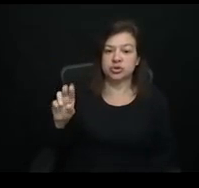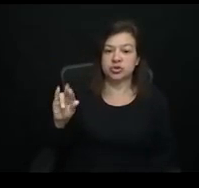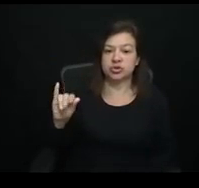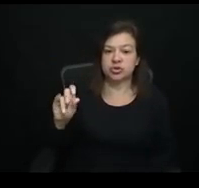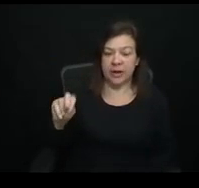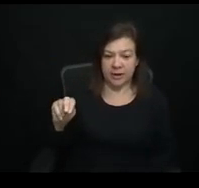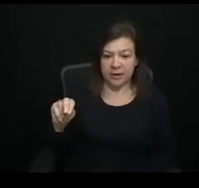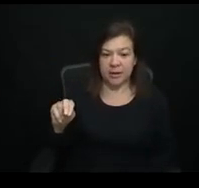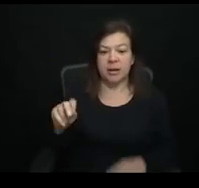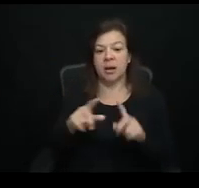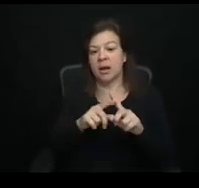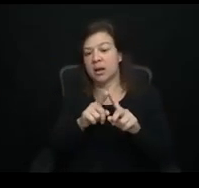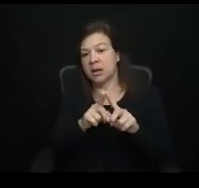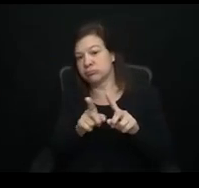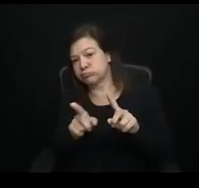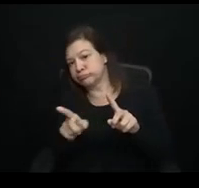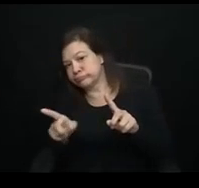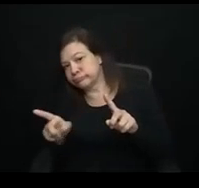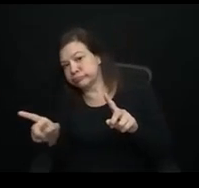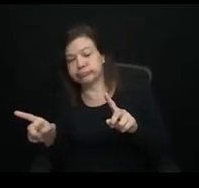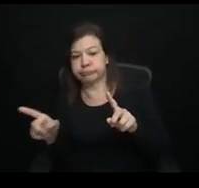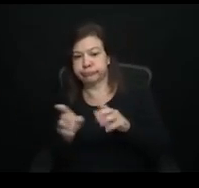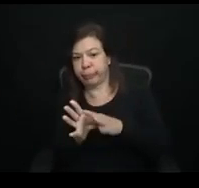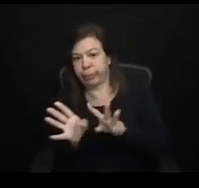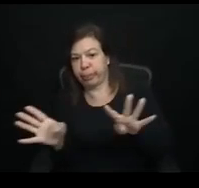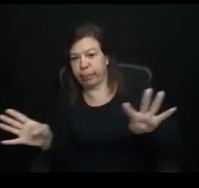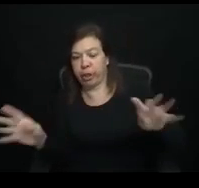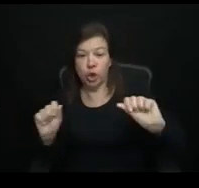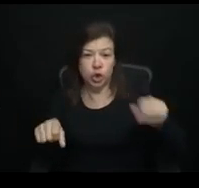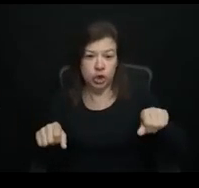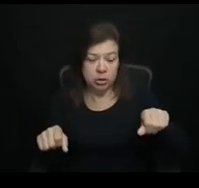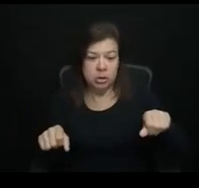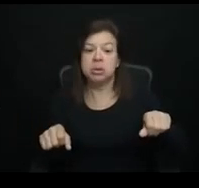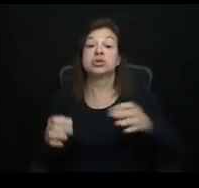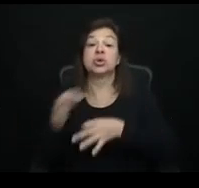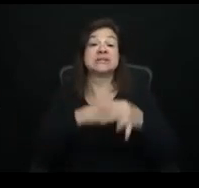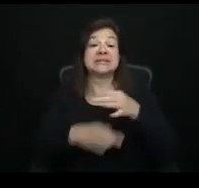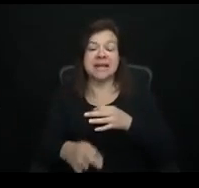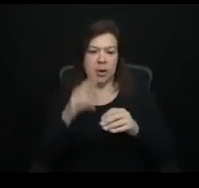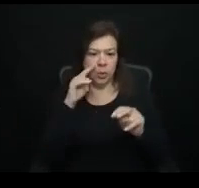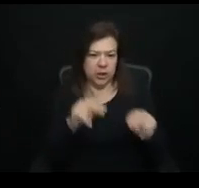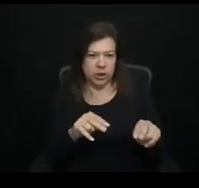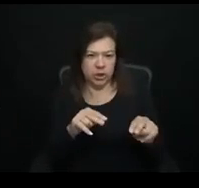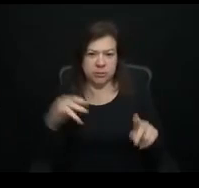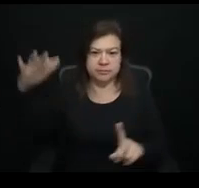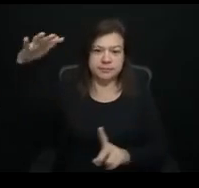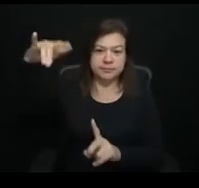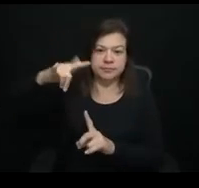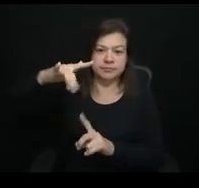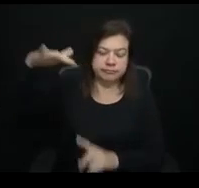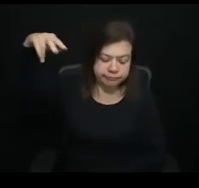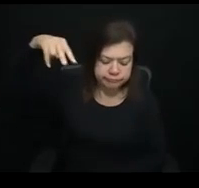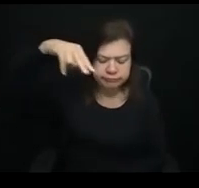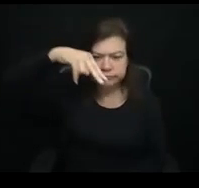and make a run to wherever it wanted to go beyond that. So we look at these places from the air, we look at them from the ground, and